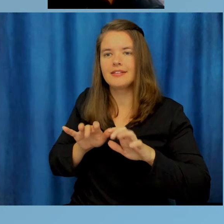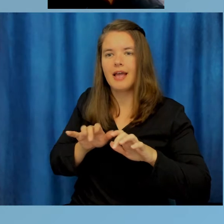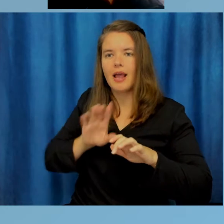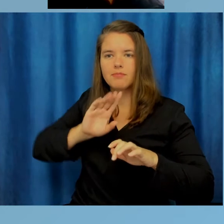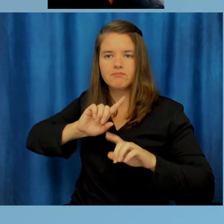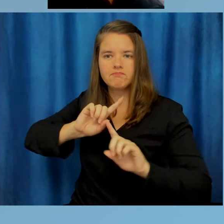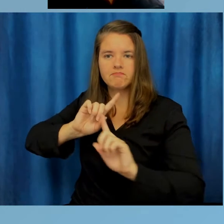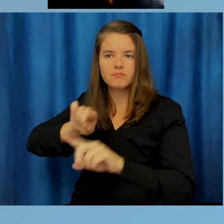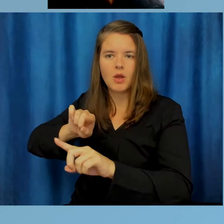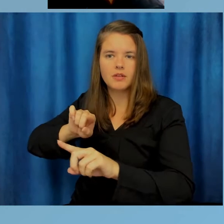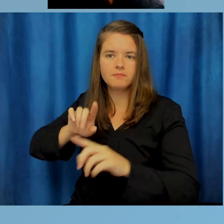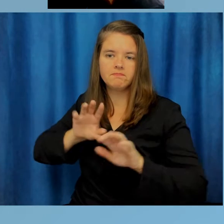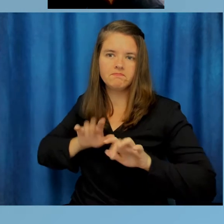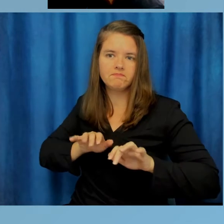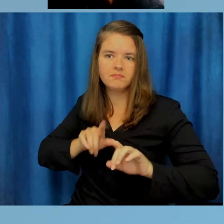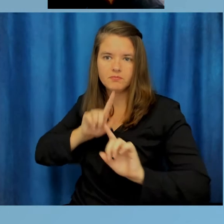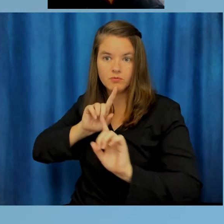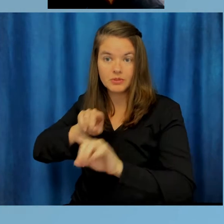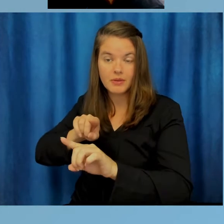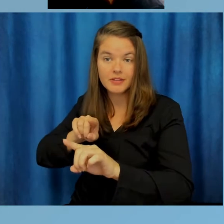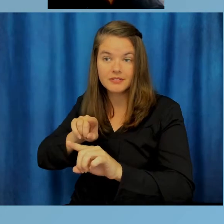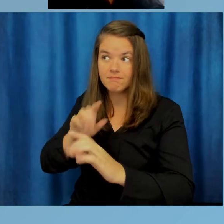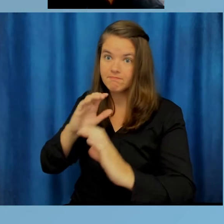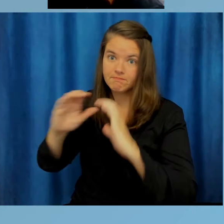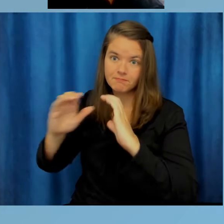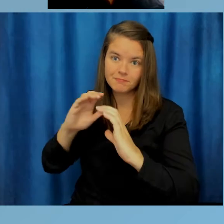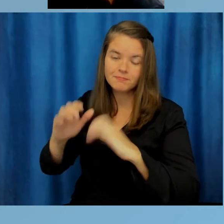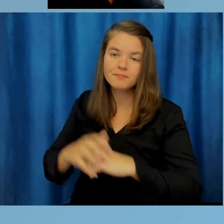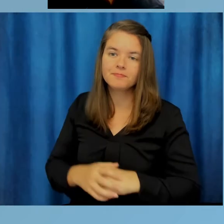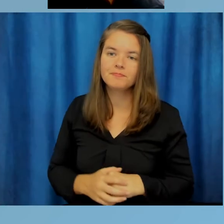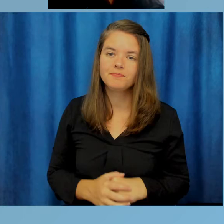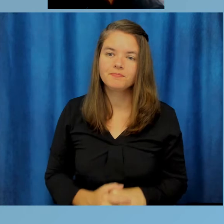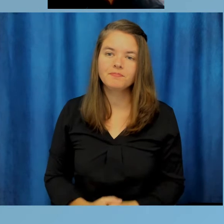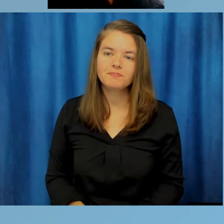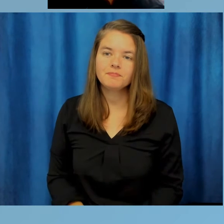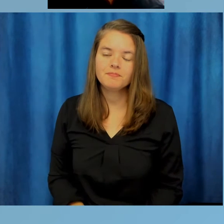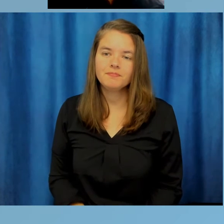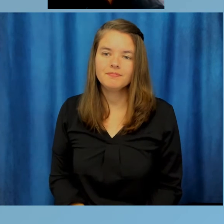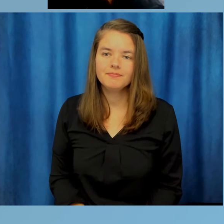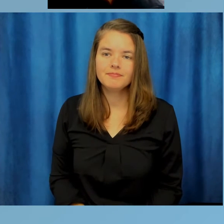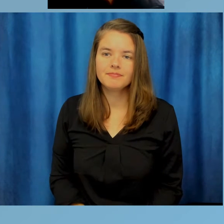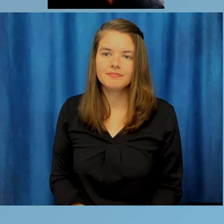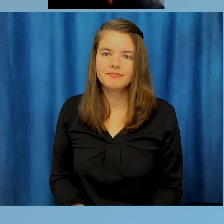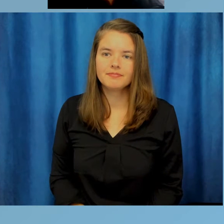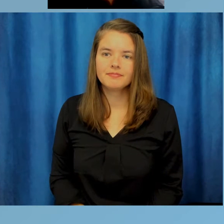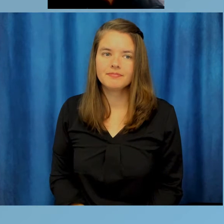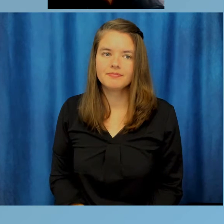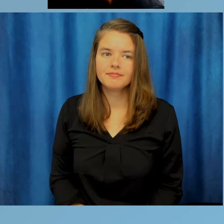can type back their responses to the person that they're communicating with.